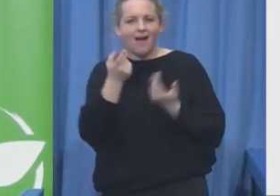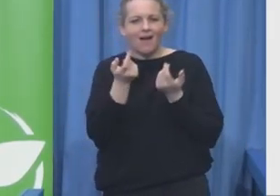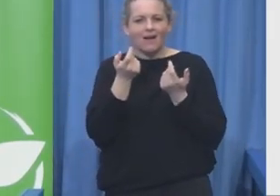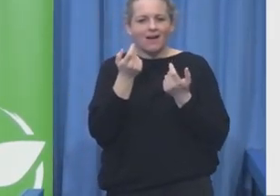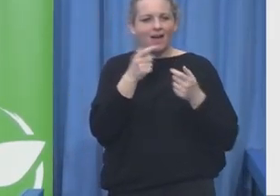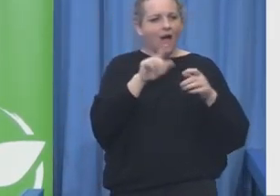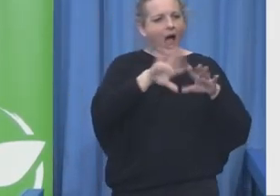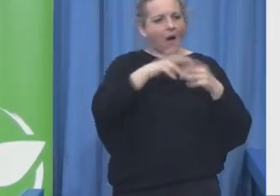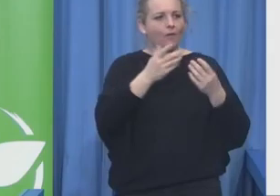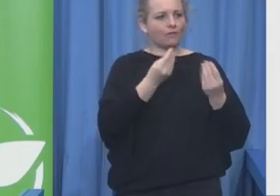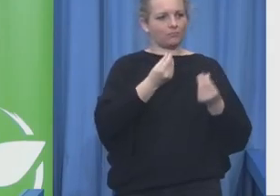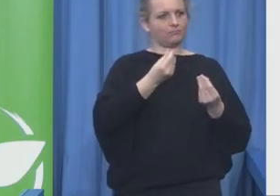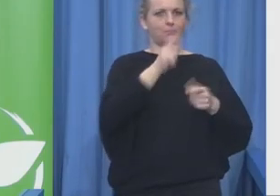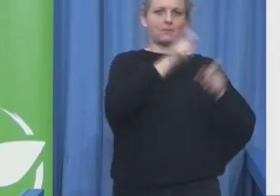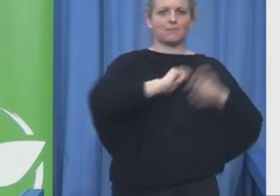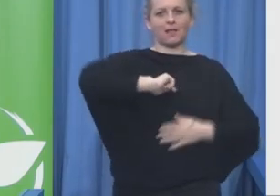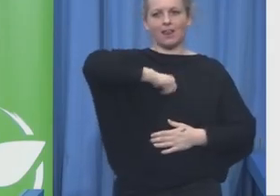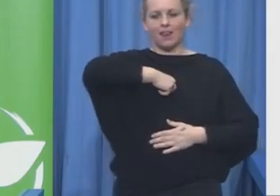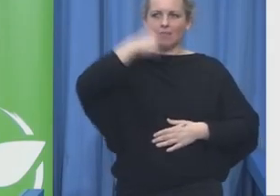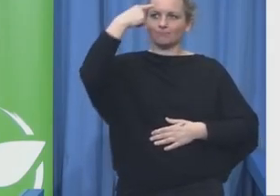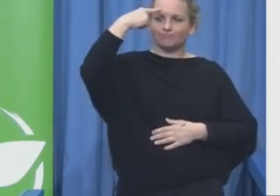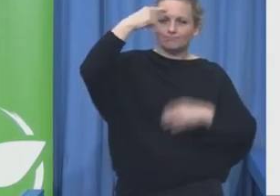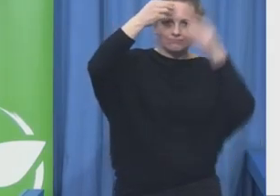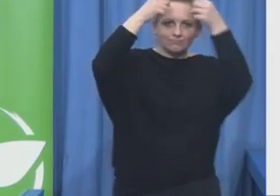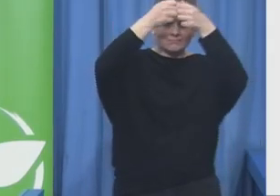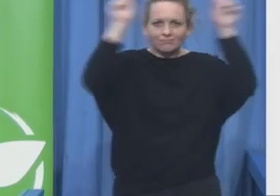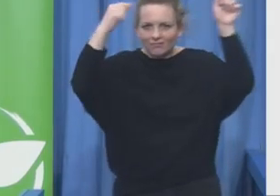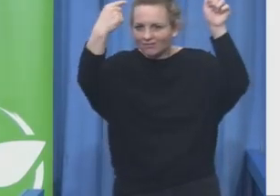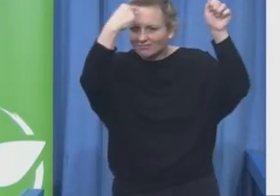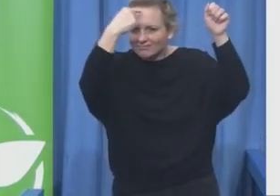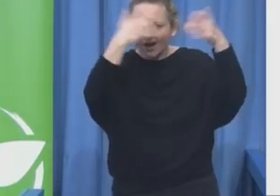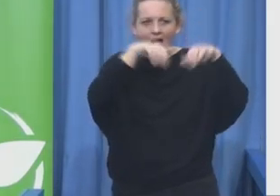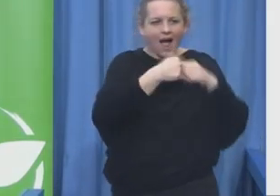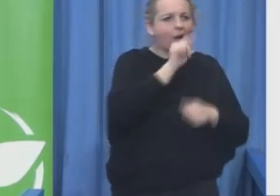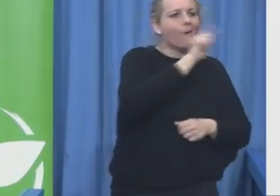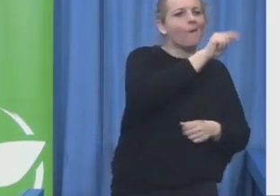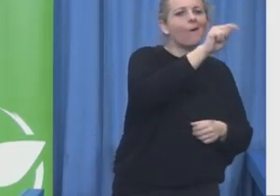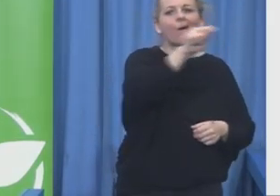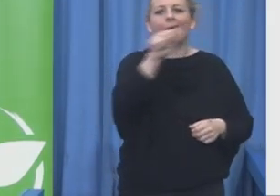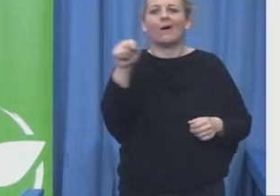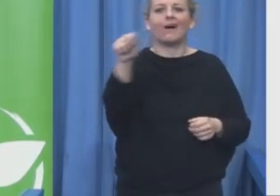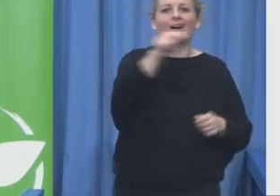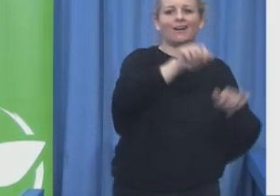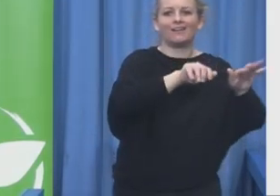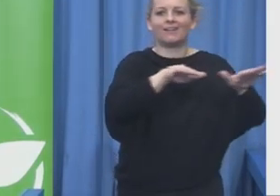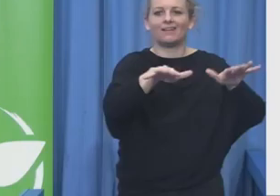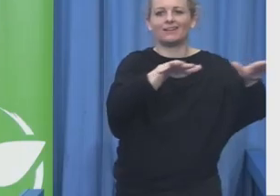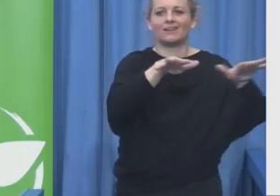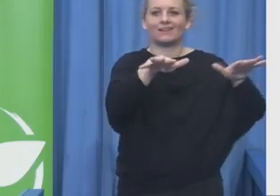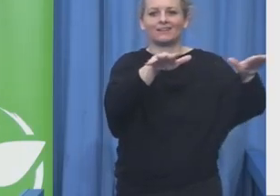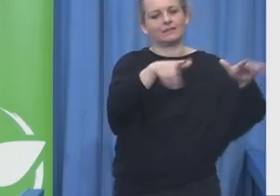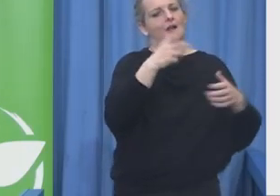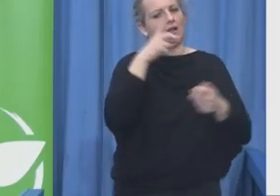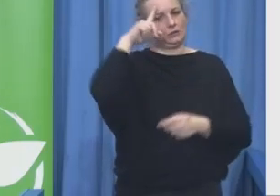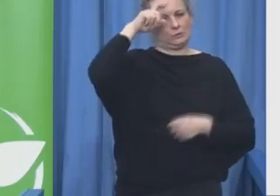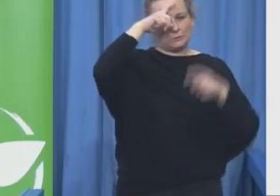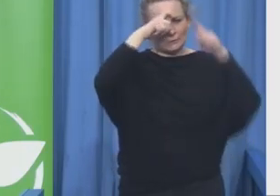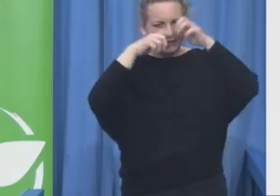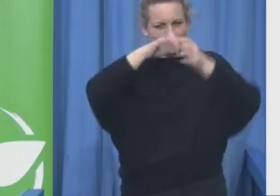at what is the, finding indicators to measure the policy environment, to look at what kind of